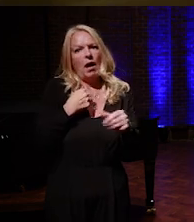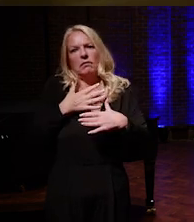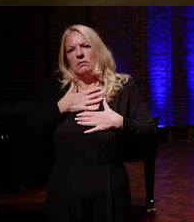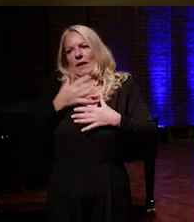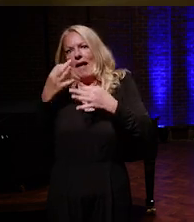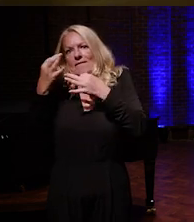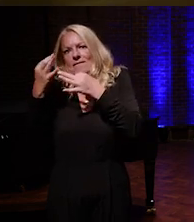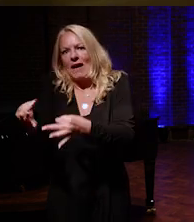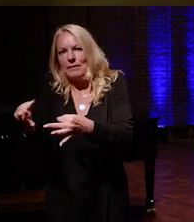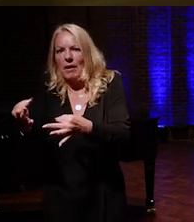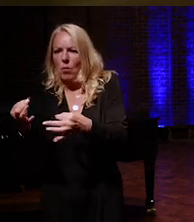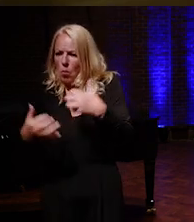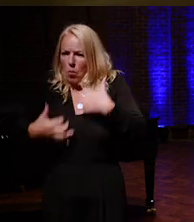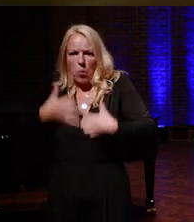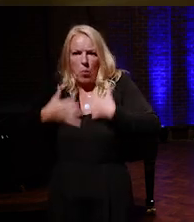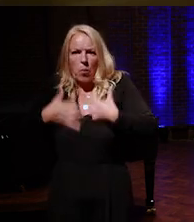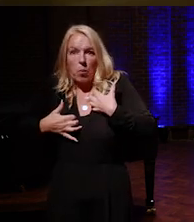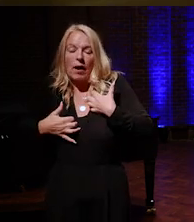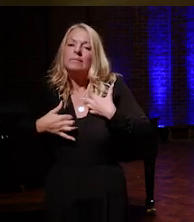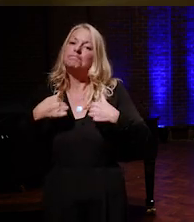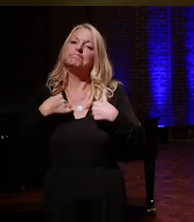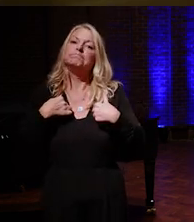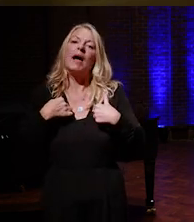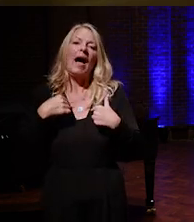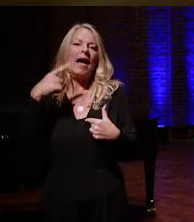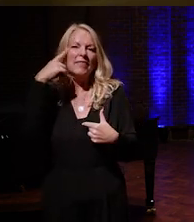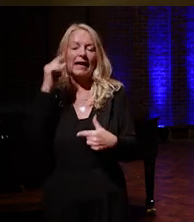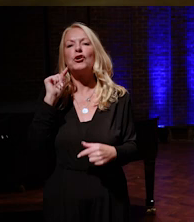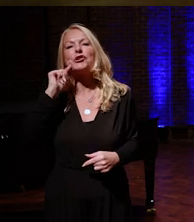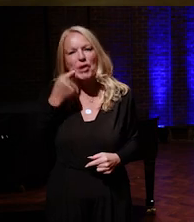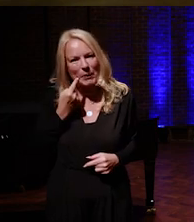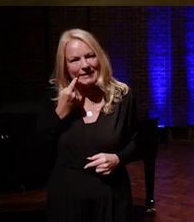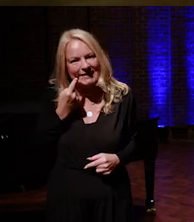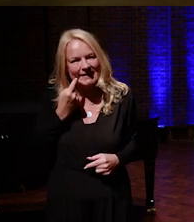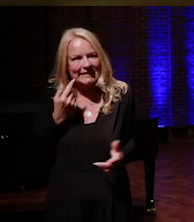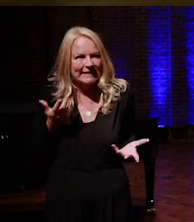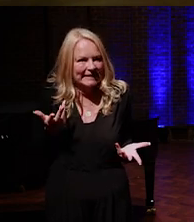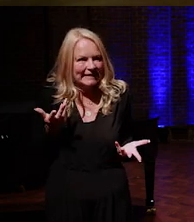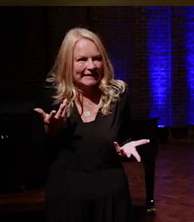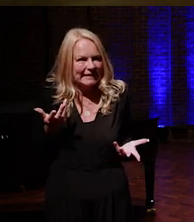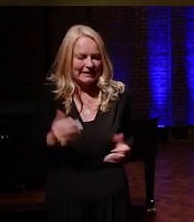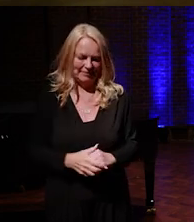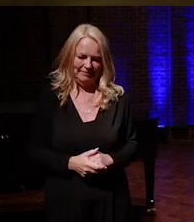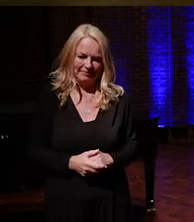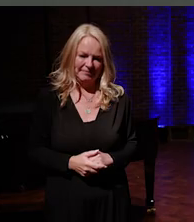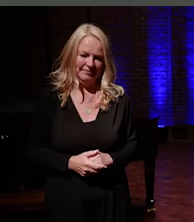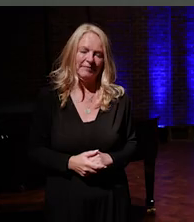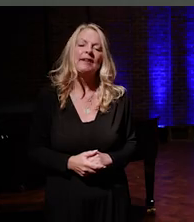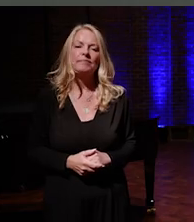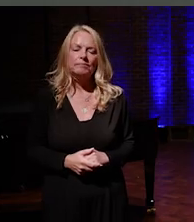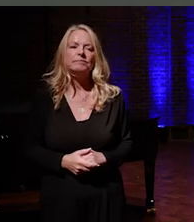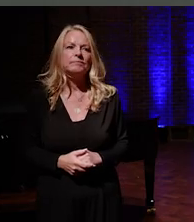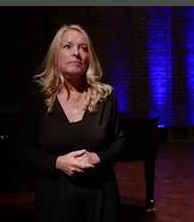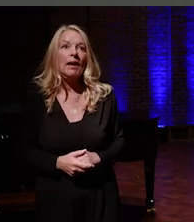them and are terrified of them, whereas I think they are fascinating, they are charismatic, and I personally think they are cute.